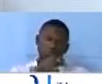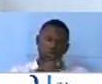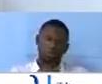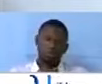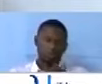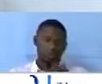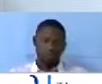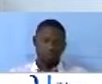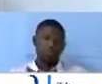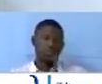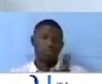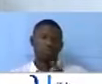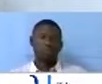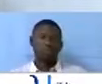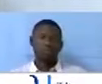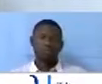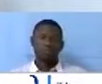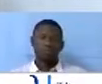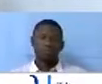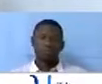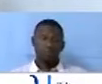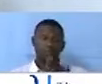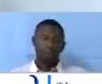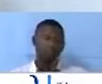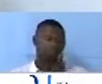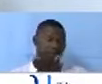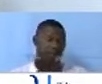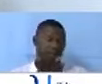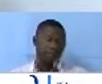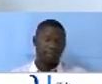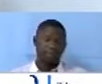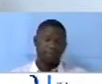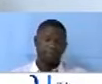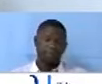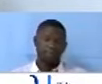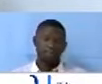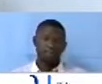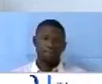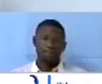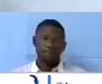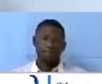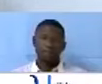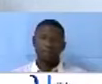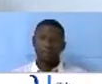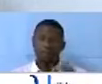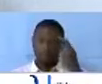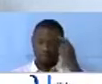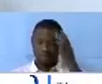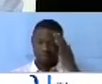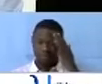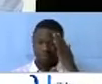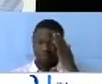it. And from there, I made my deductions and I knew